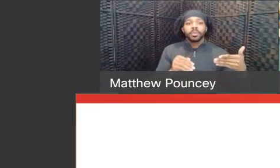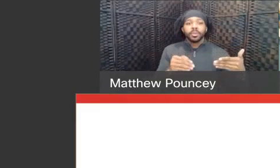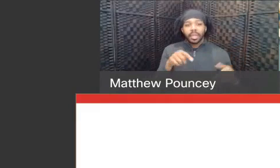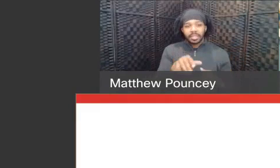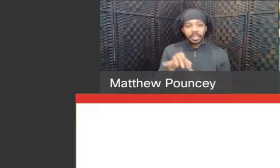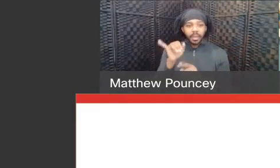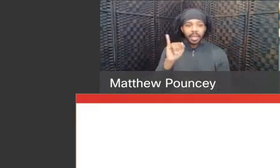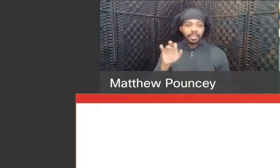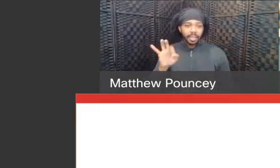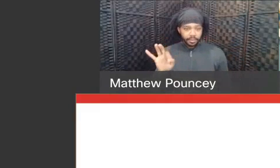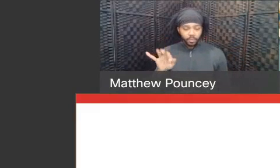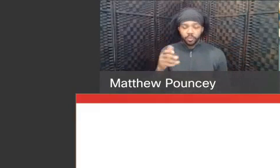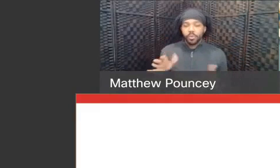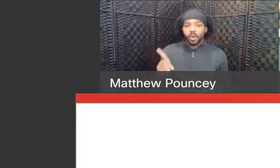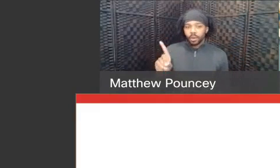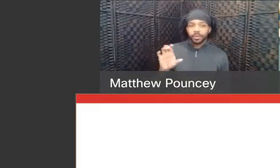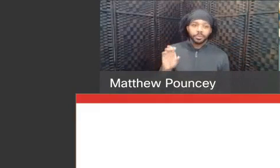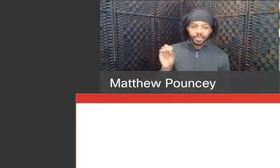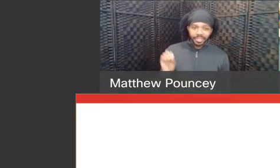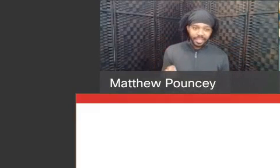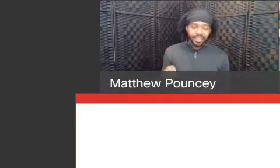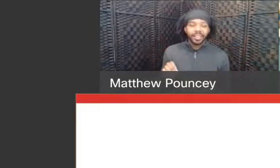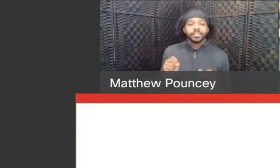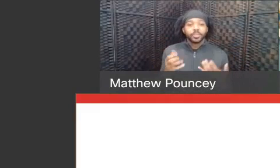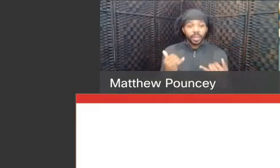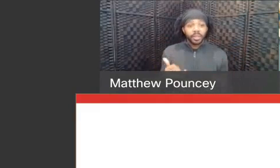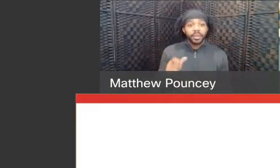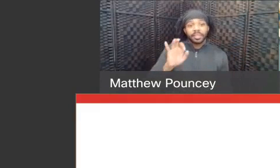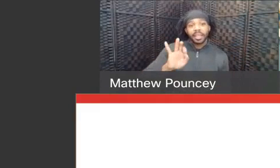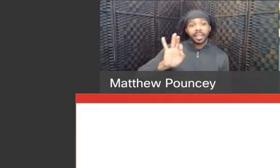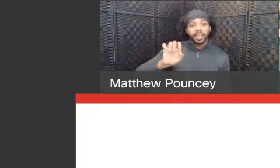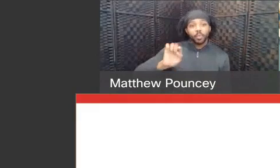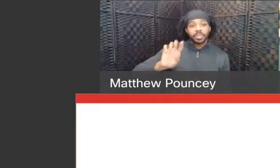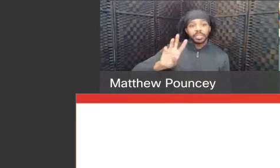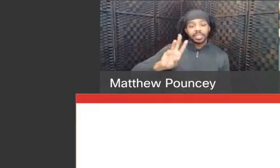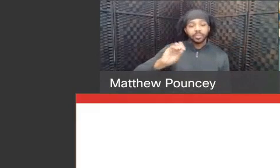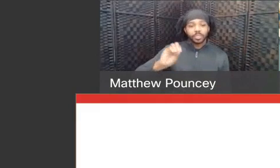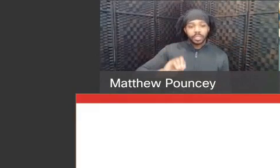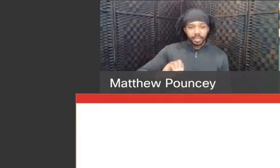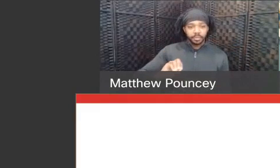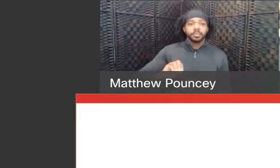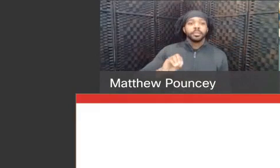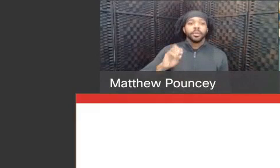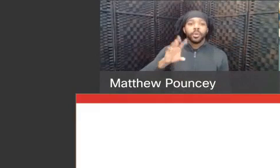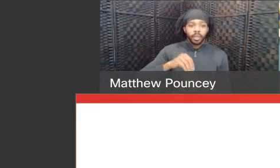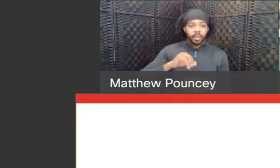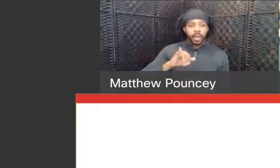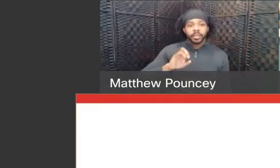in ICFs so that we would reach 100%. So it's at 99.6% of the people in ICFs